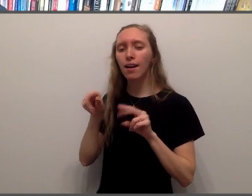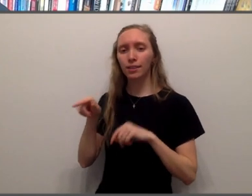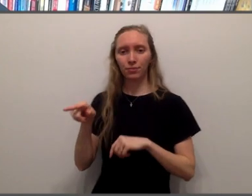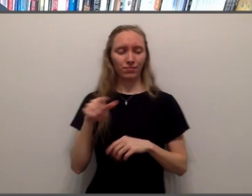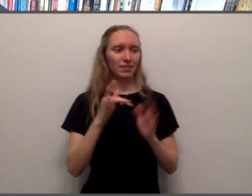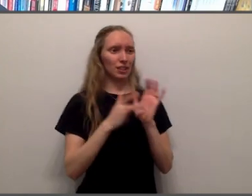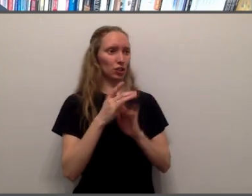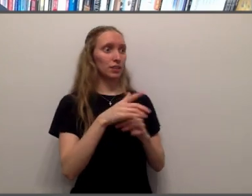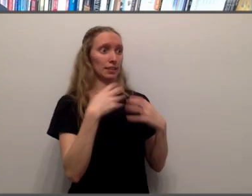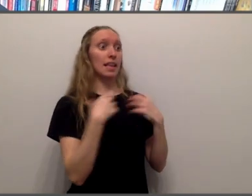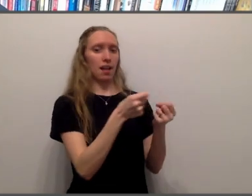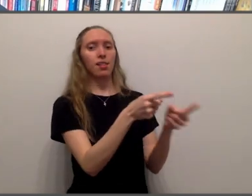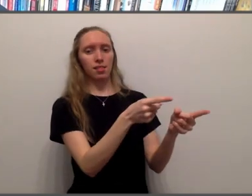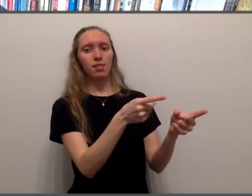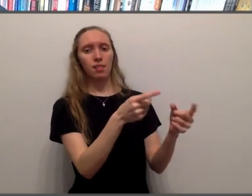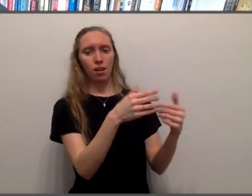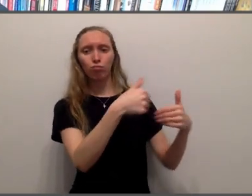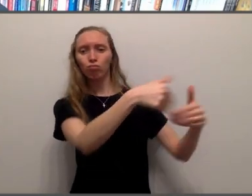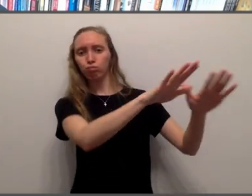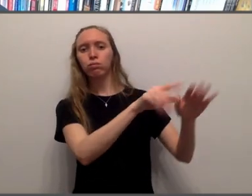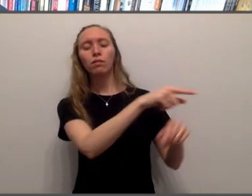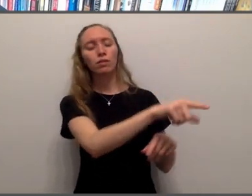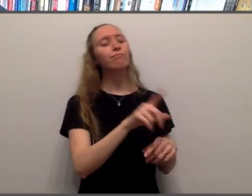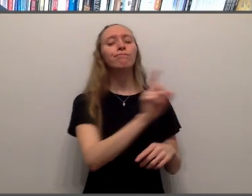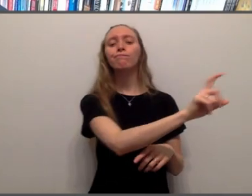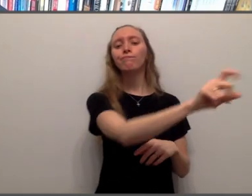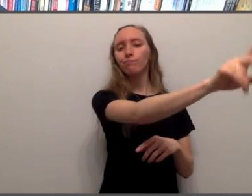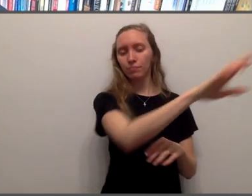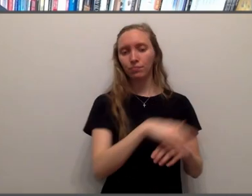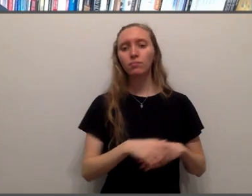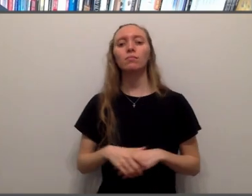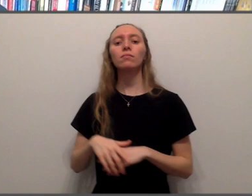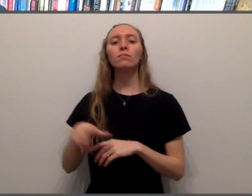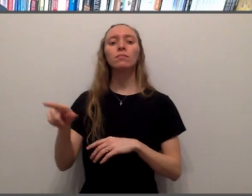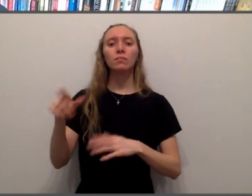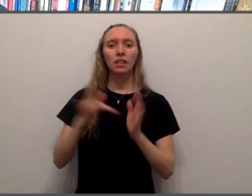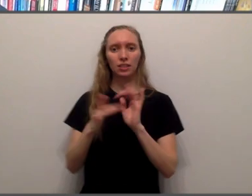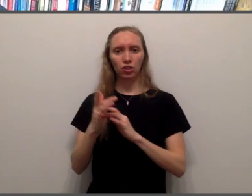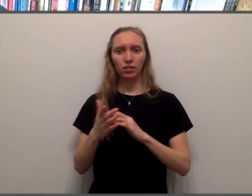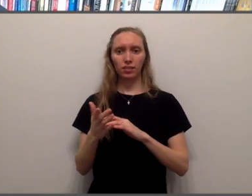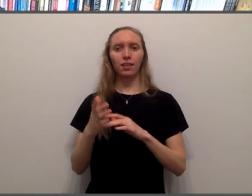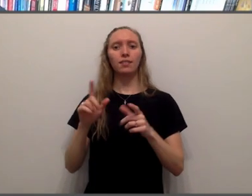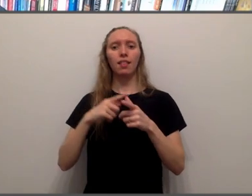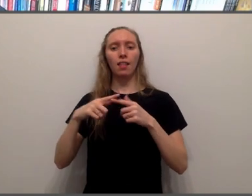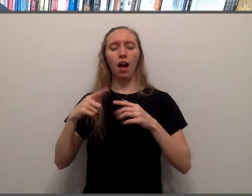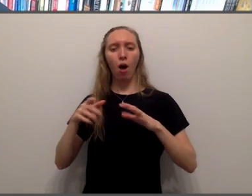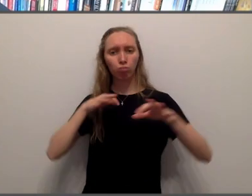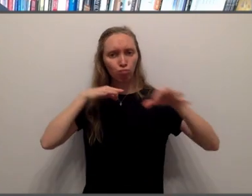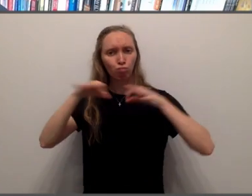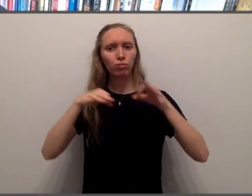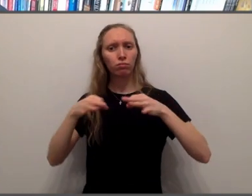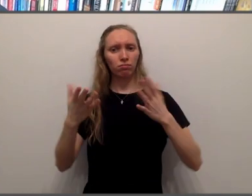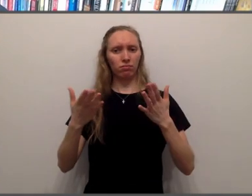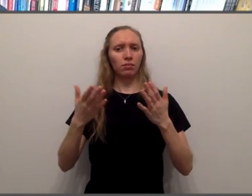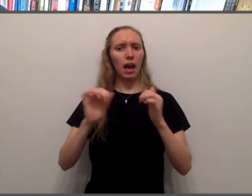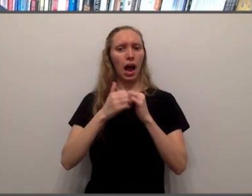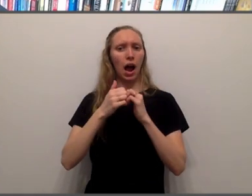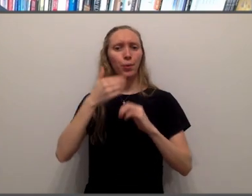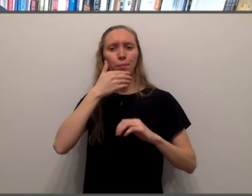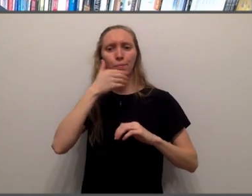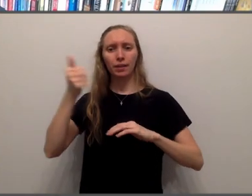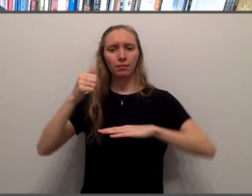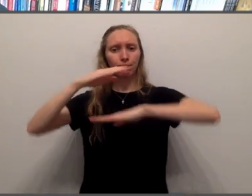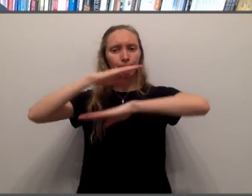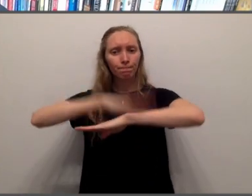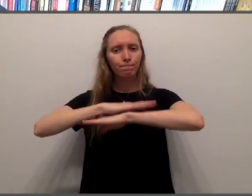he heals him and then goes on to this discourse to talk about how to set the table when you